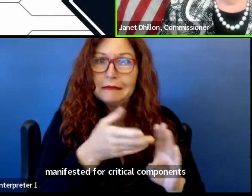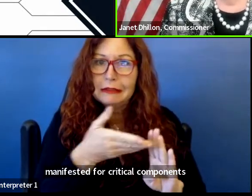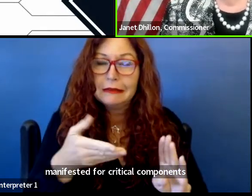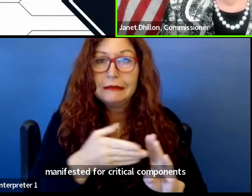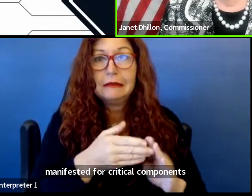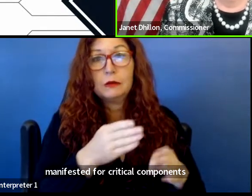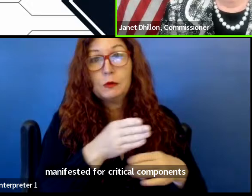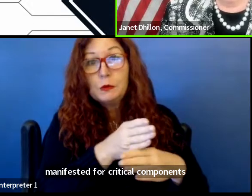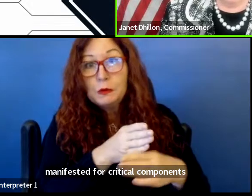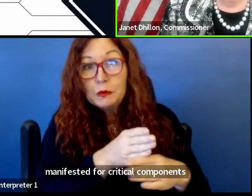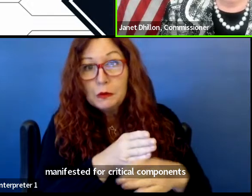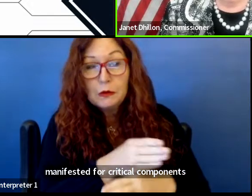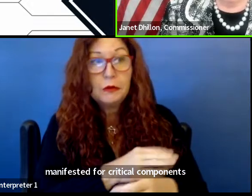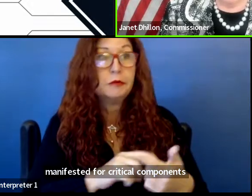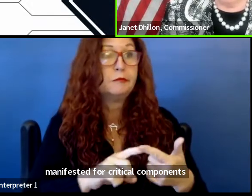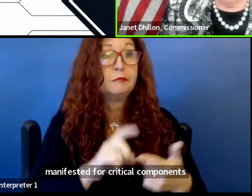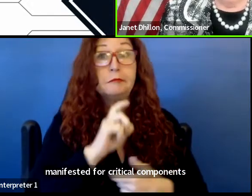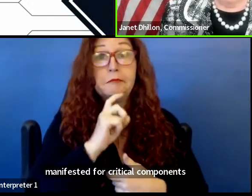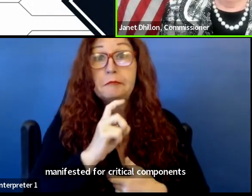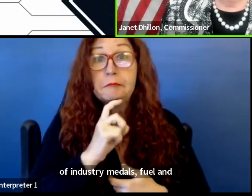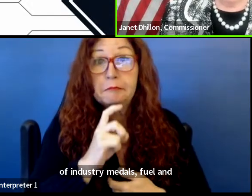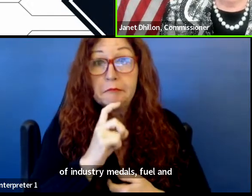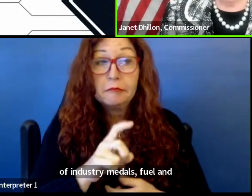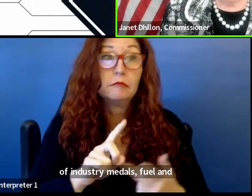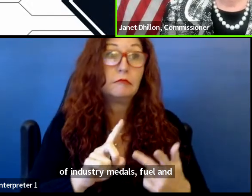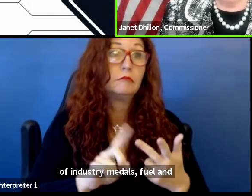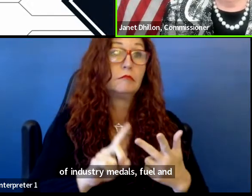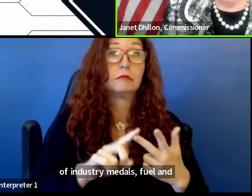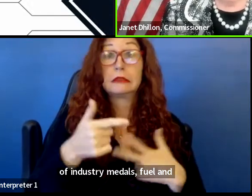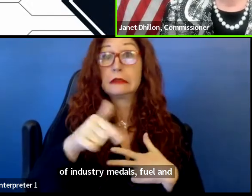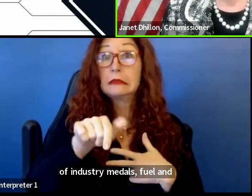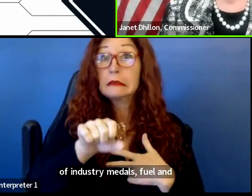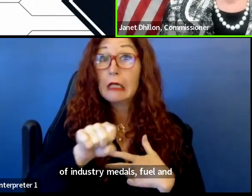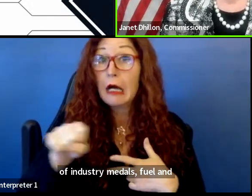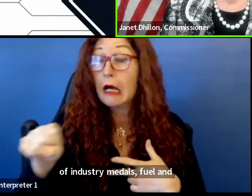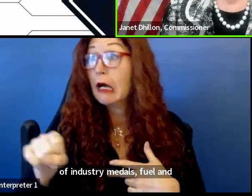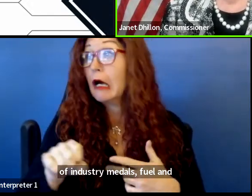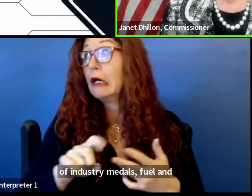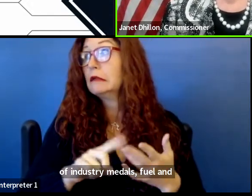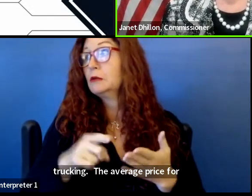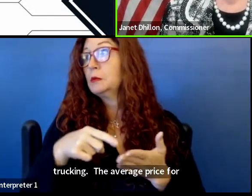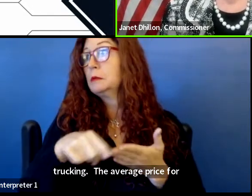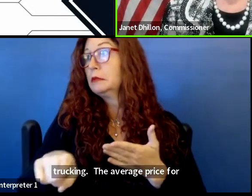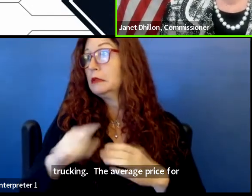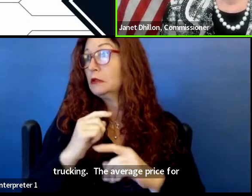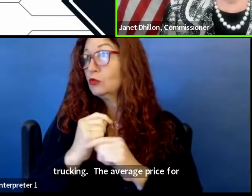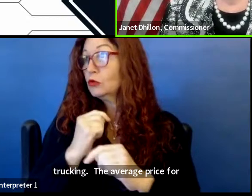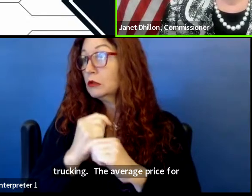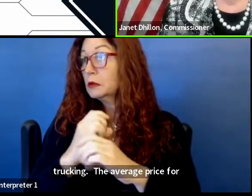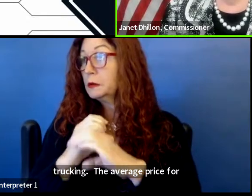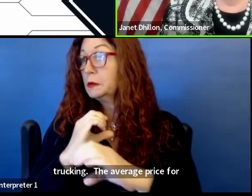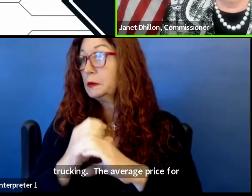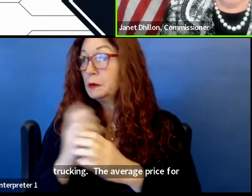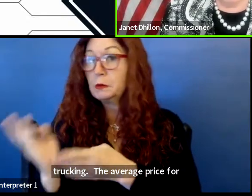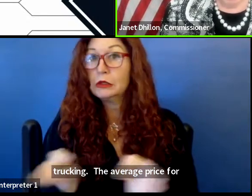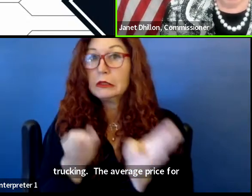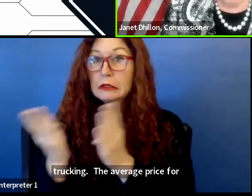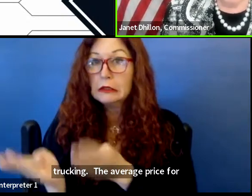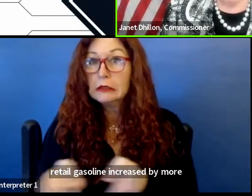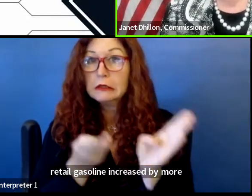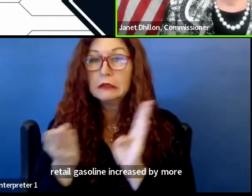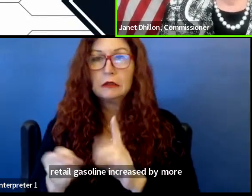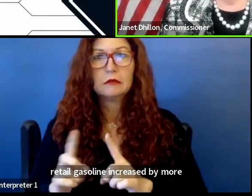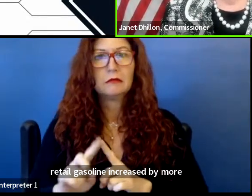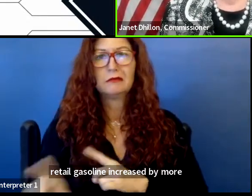trucking for example the average price for retail gasoline increased by more than a dollar a gallon last